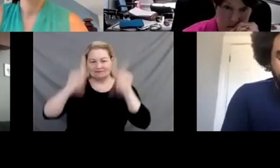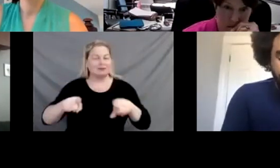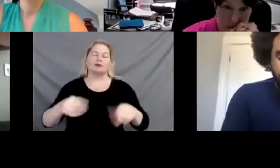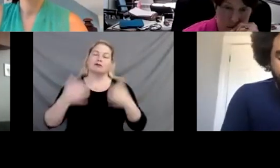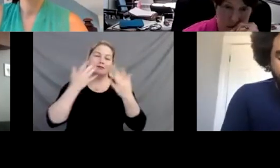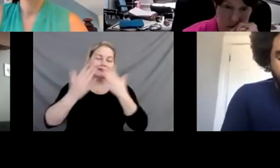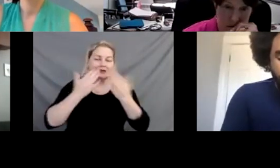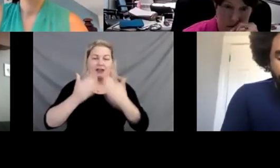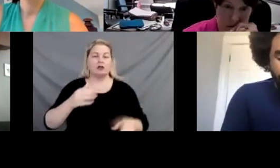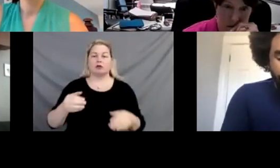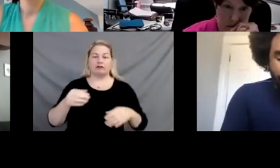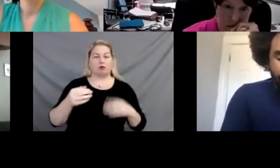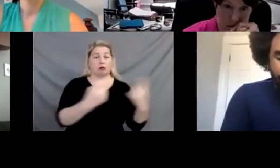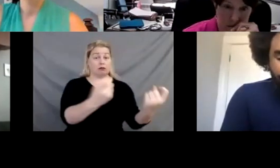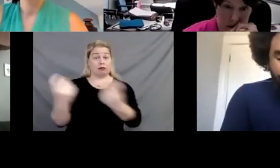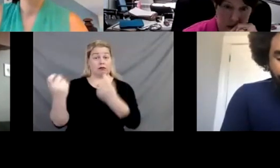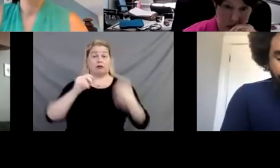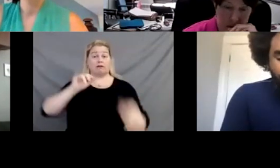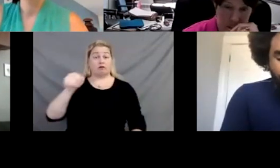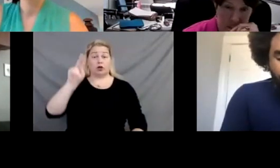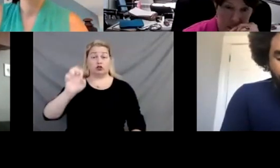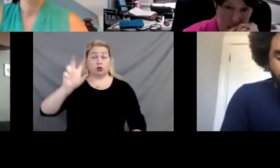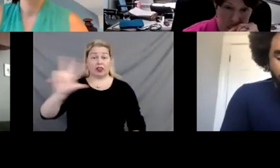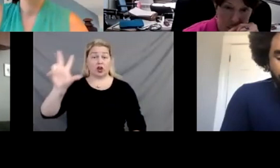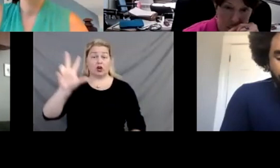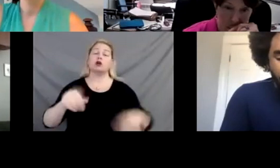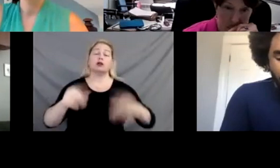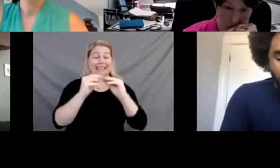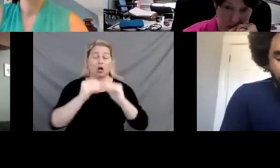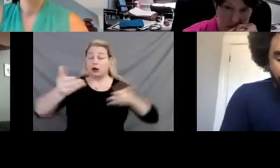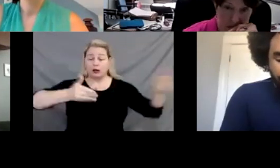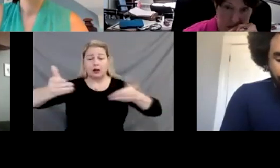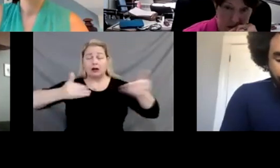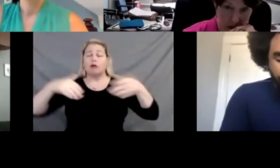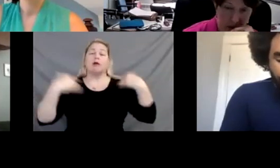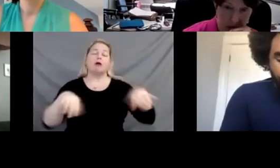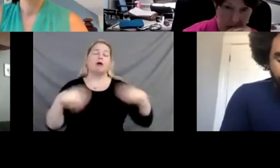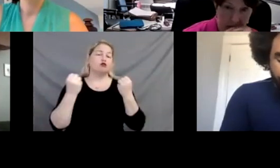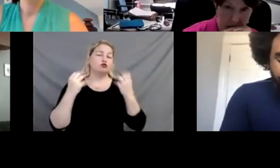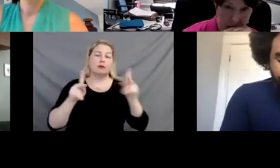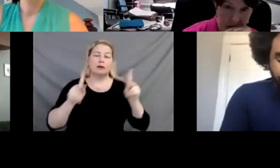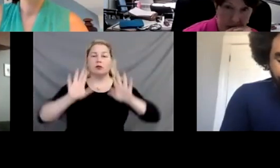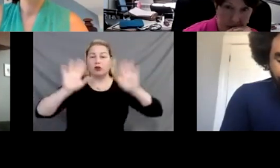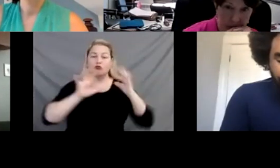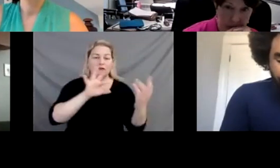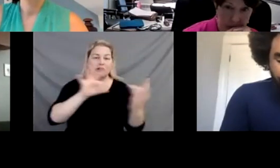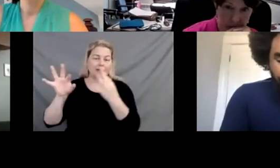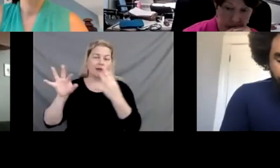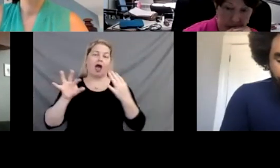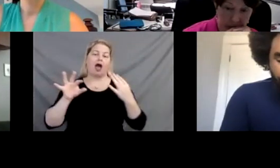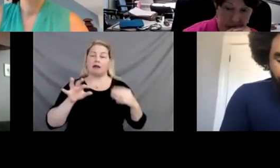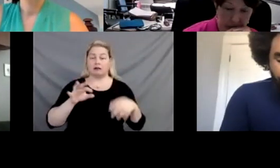3rd public hearing, and the feedback that we received there, both in person